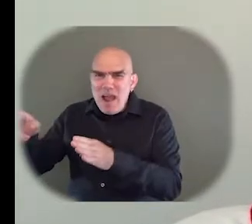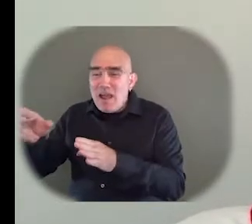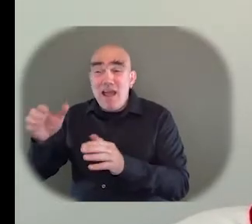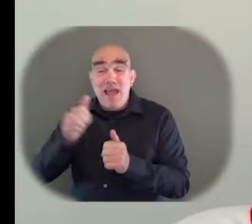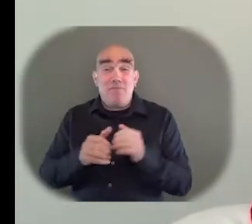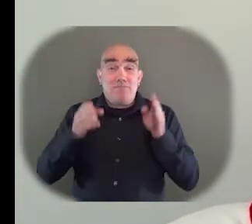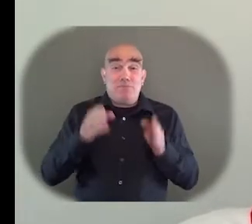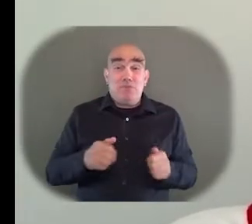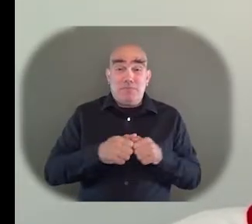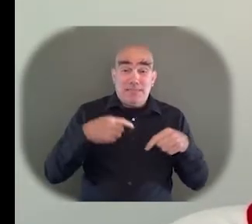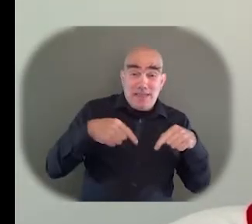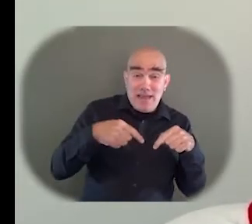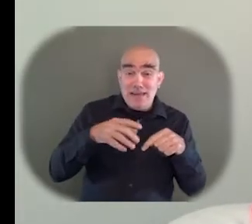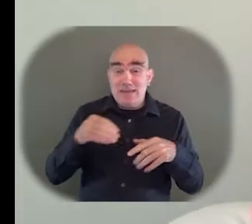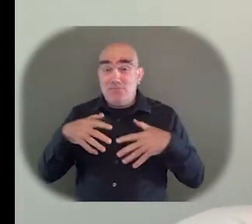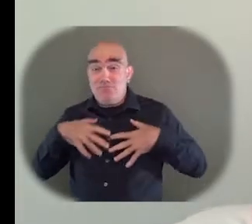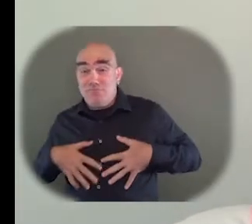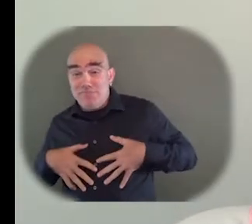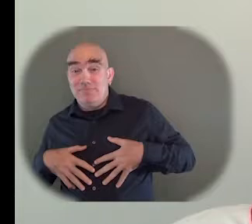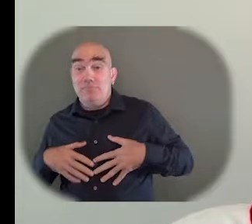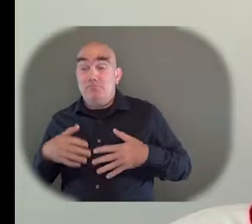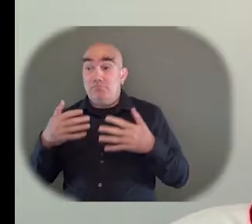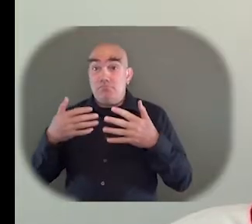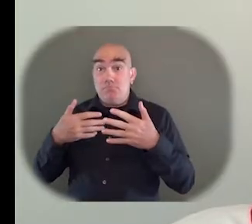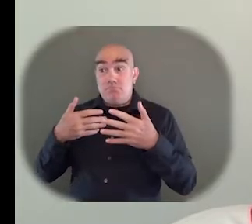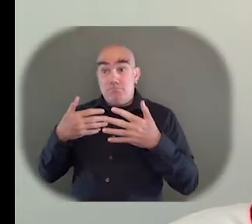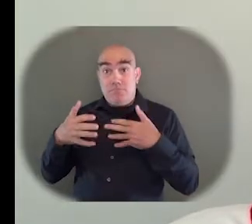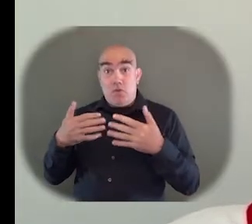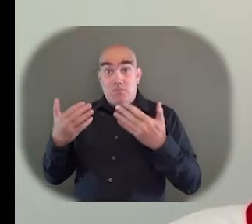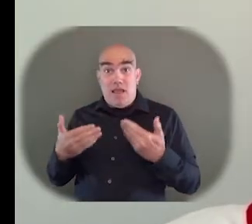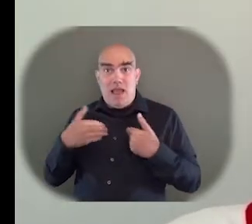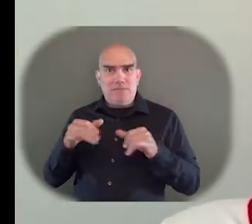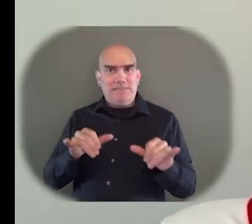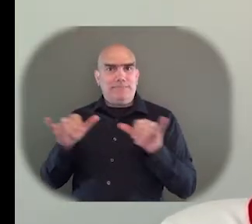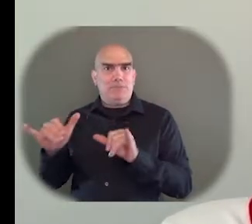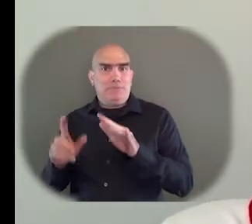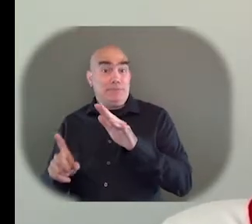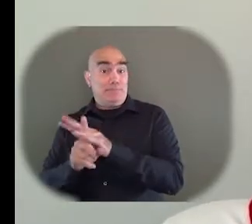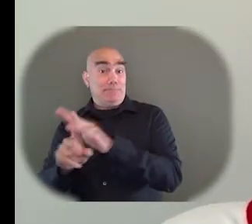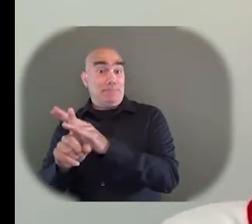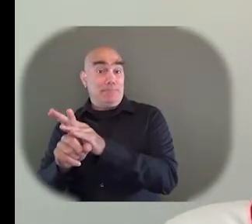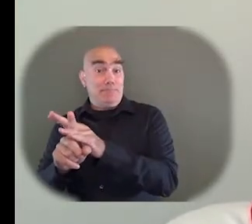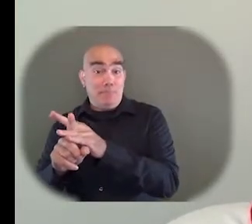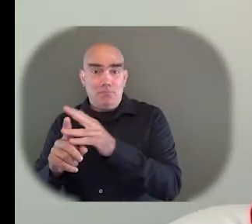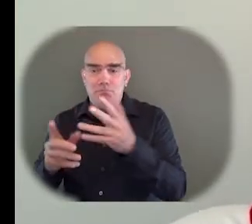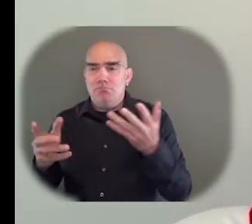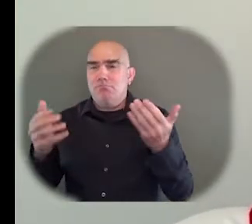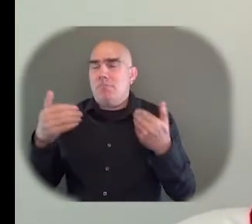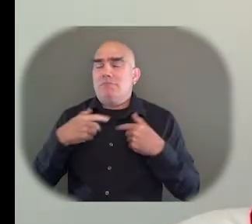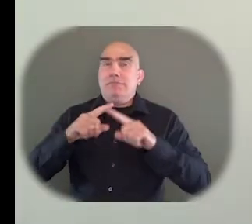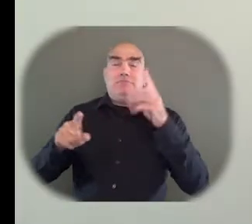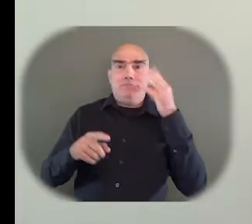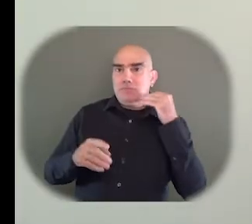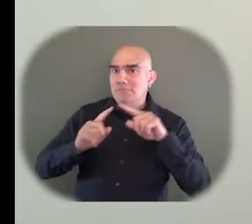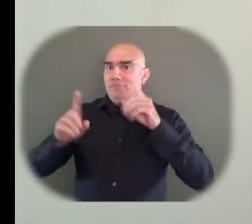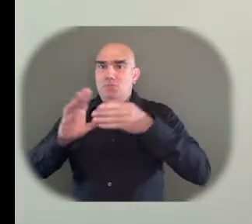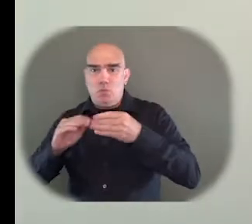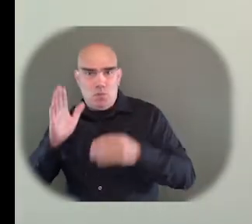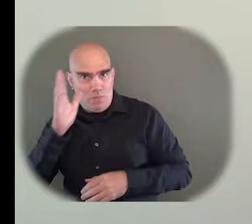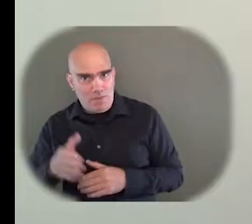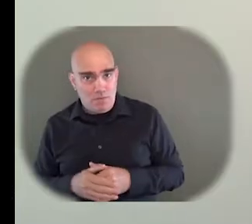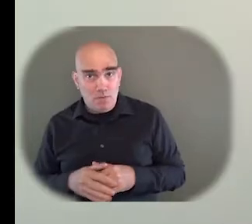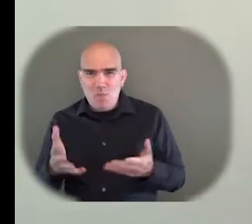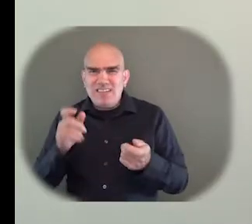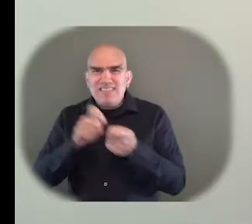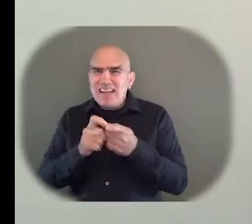anxiety and depression, although they might present similar symptoms, has a different experience and a different story. But what